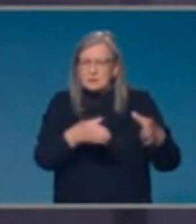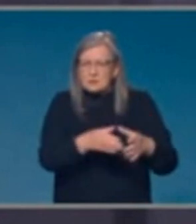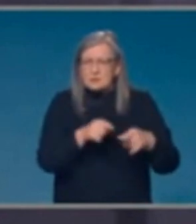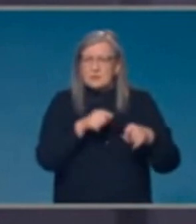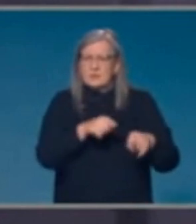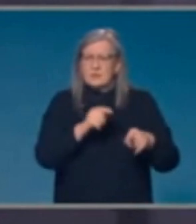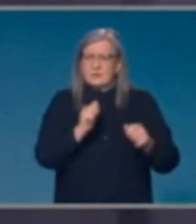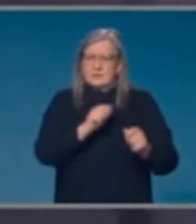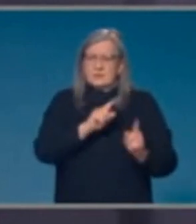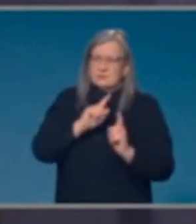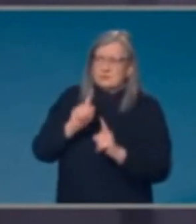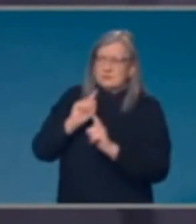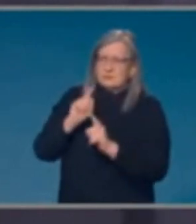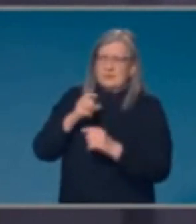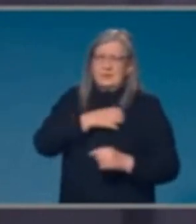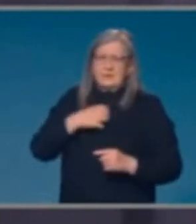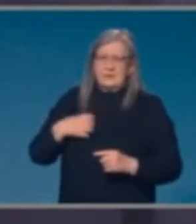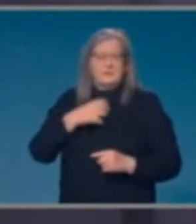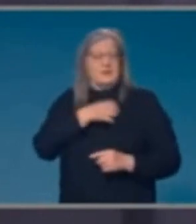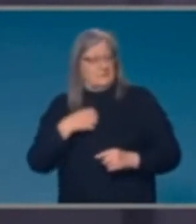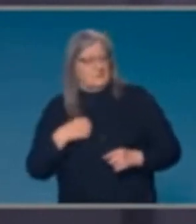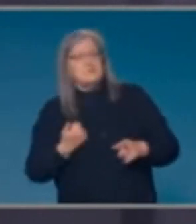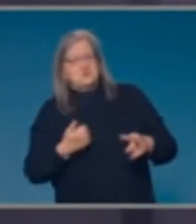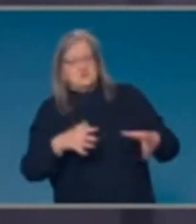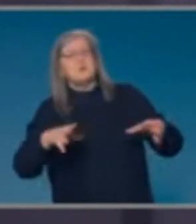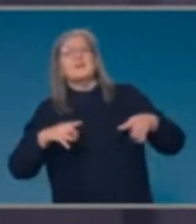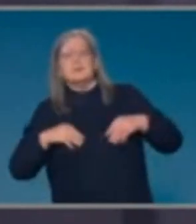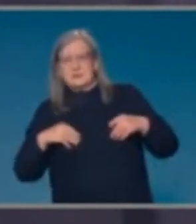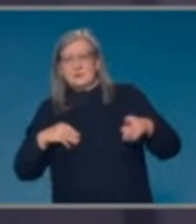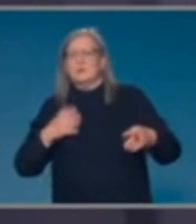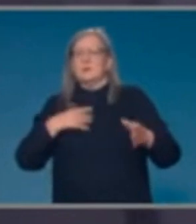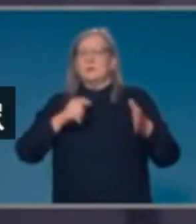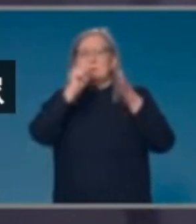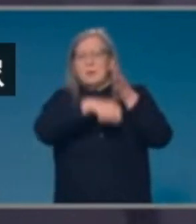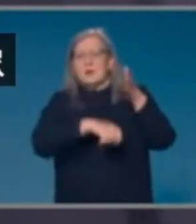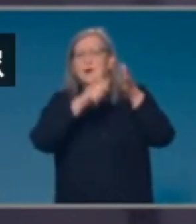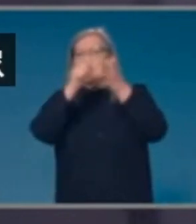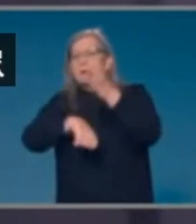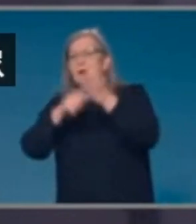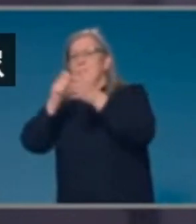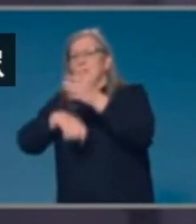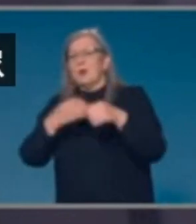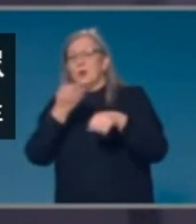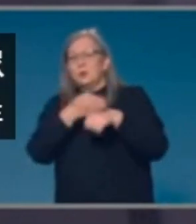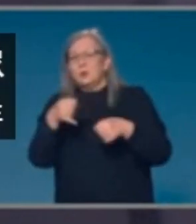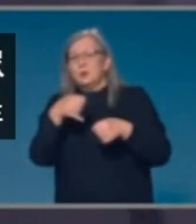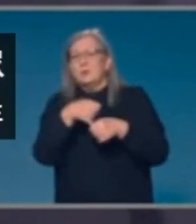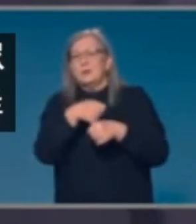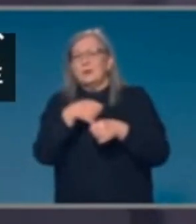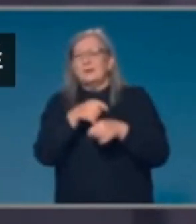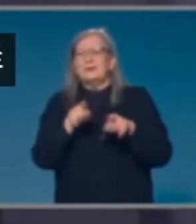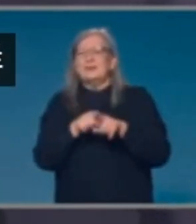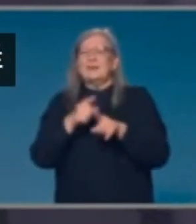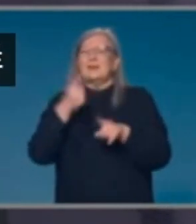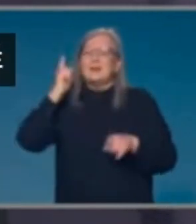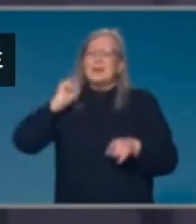advice, and this is the pre-purchasing agreements that we're going forward with for these new treatments, as we did last year with the vaccination